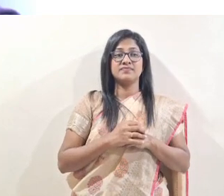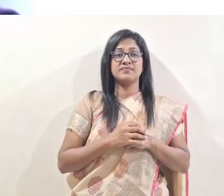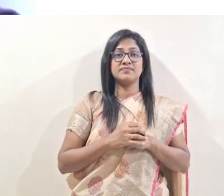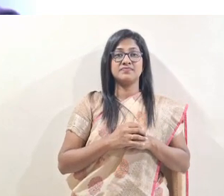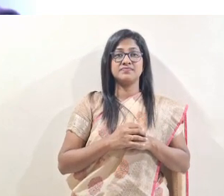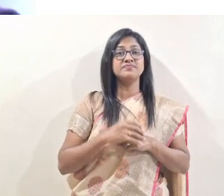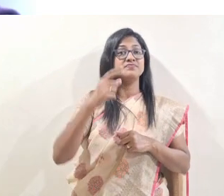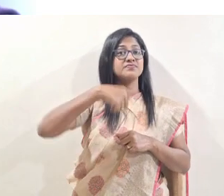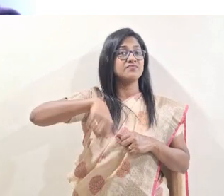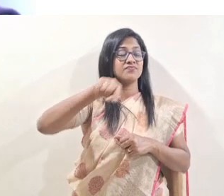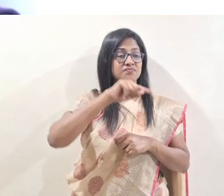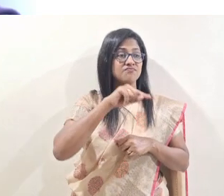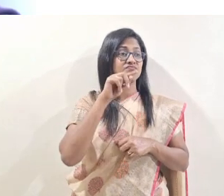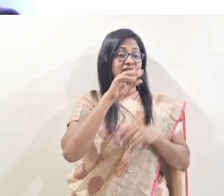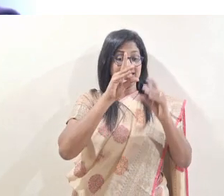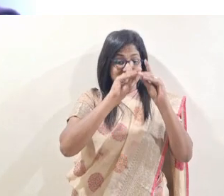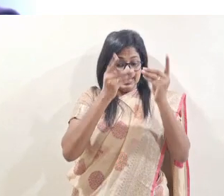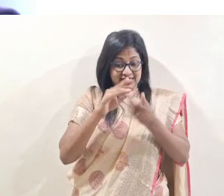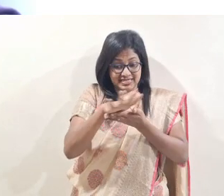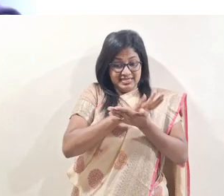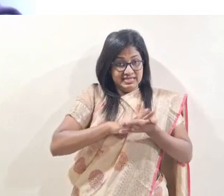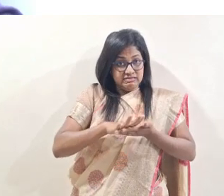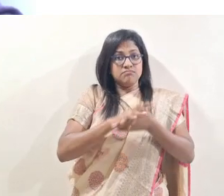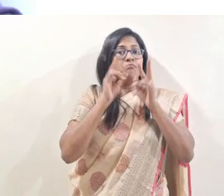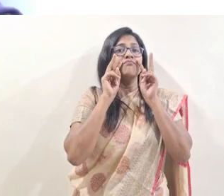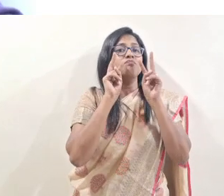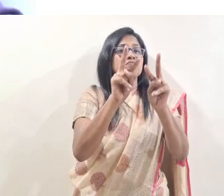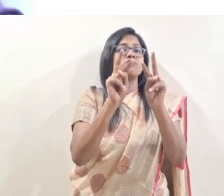at during the design stage.